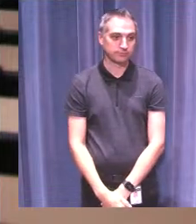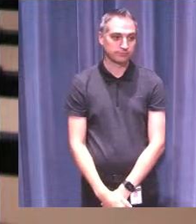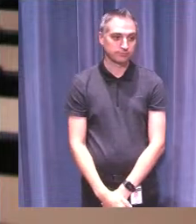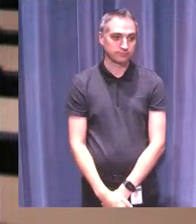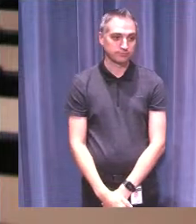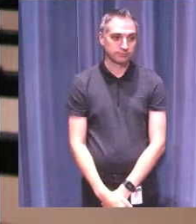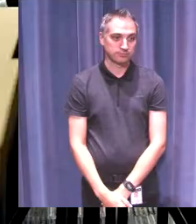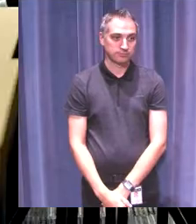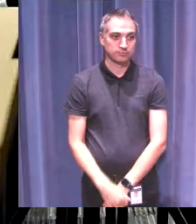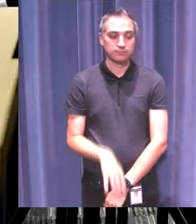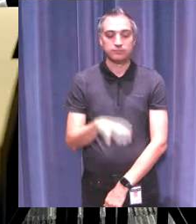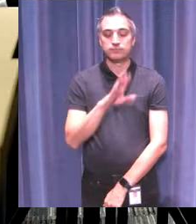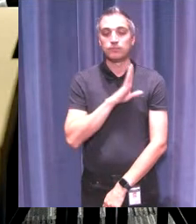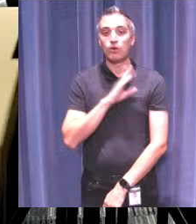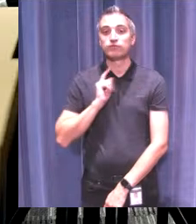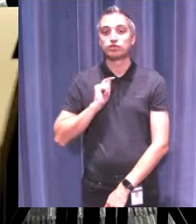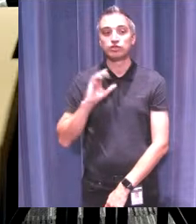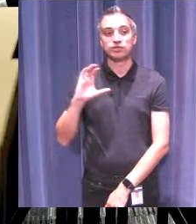Trustee Couch?